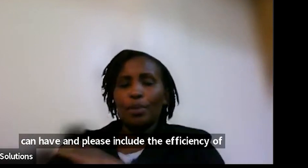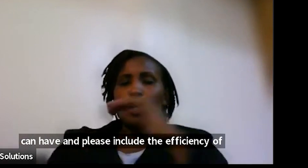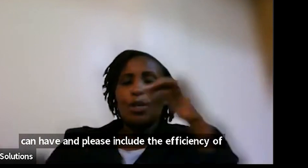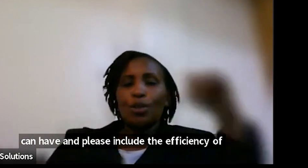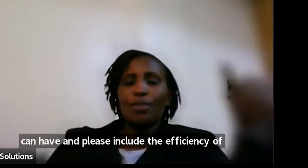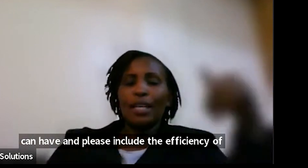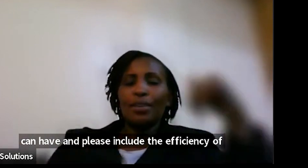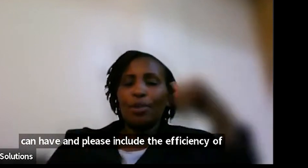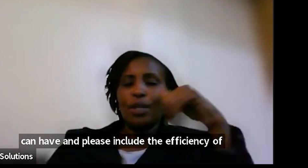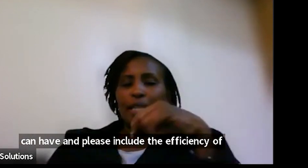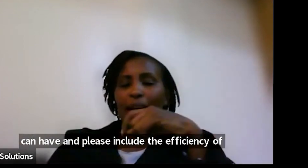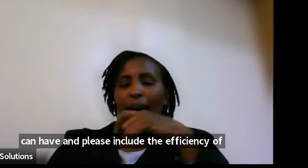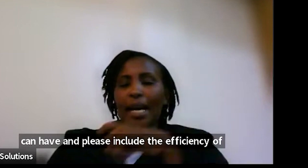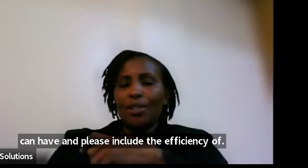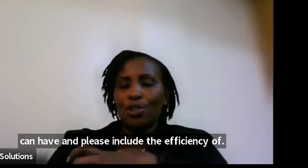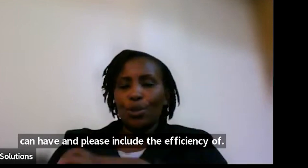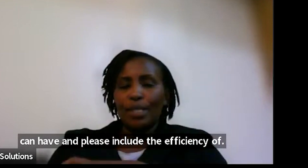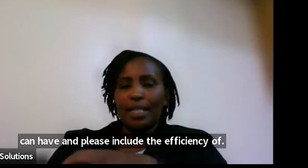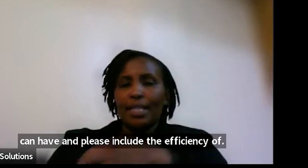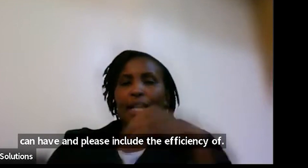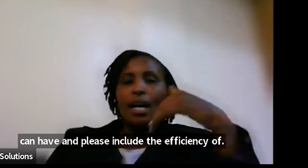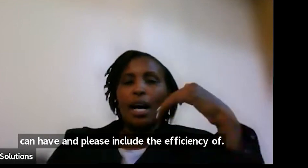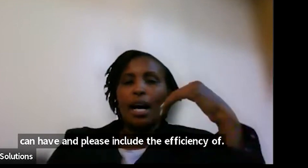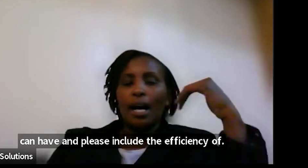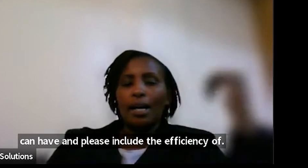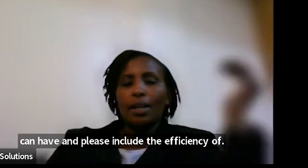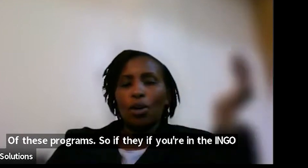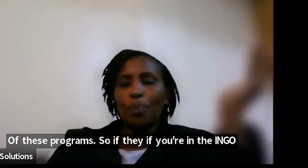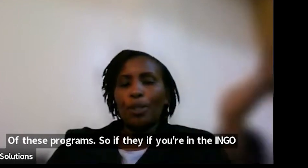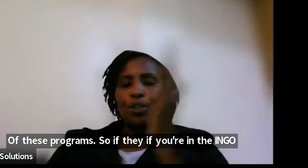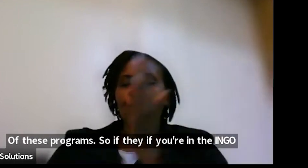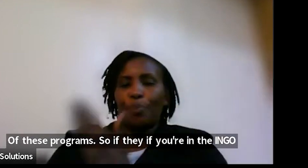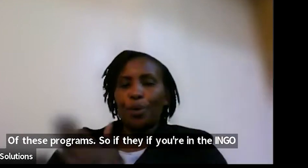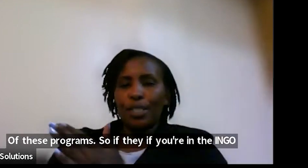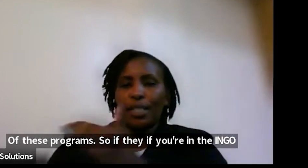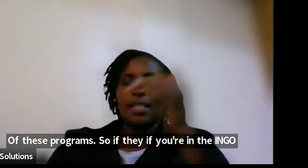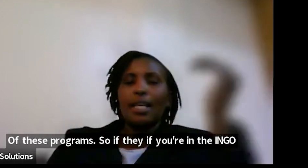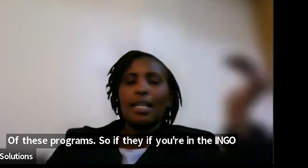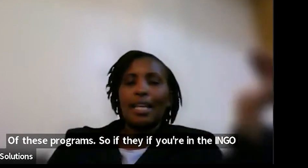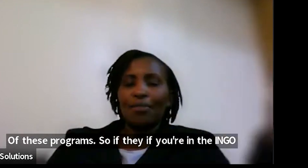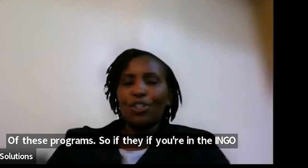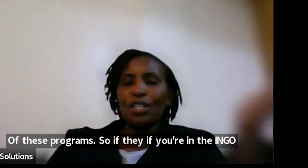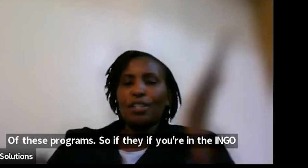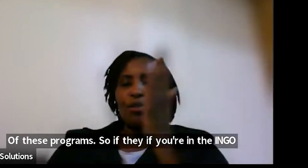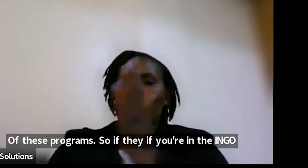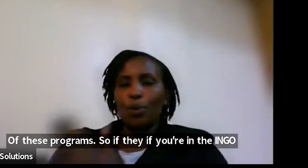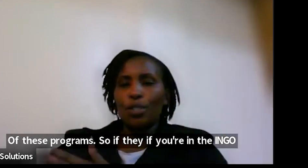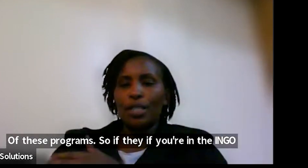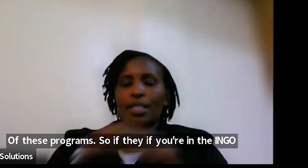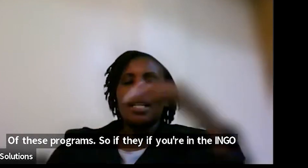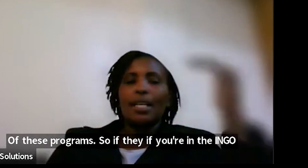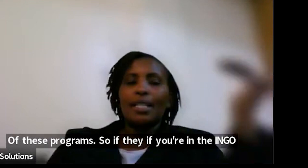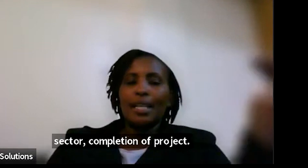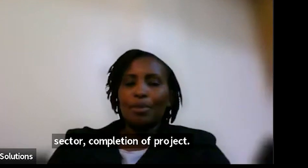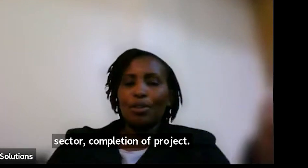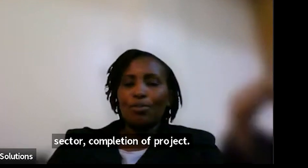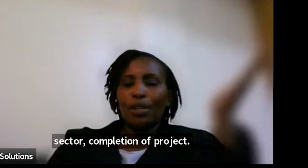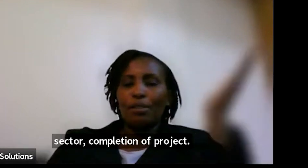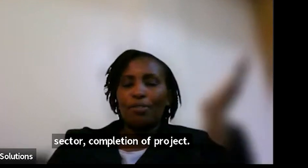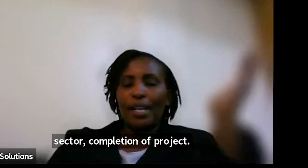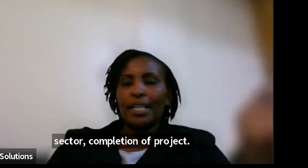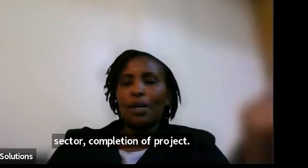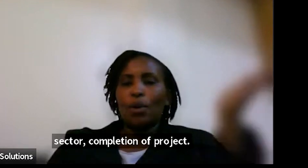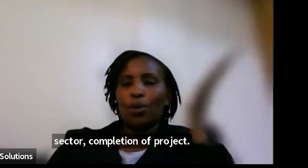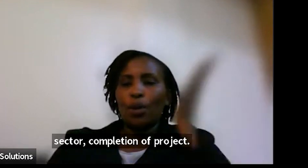these programs. So if you're in the INGO sector, completion of projects, the efficiency of those projects, in terms